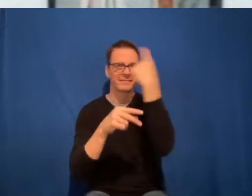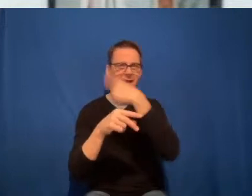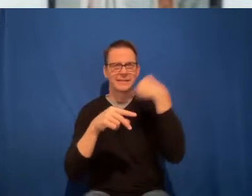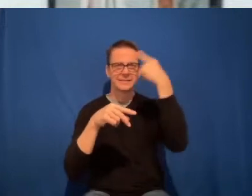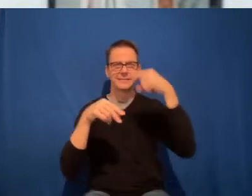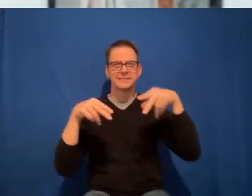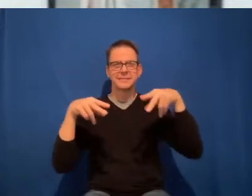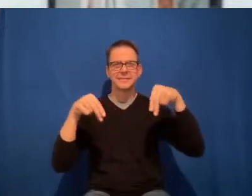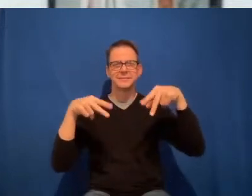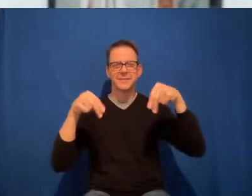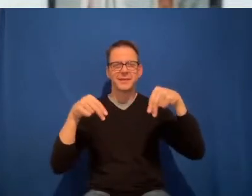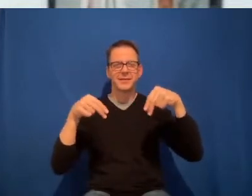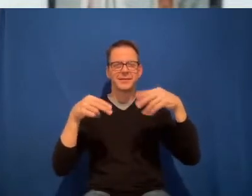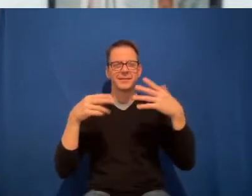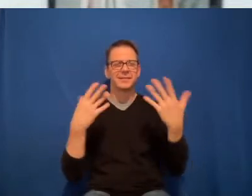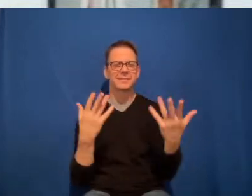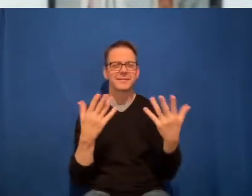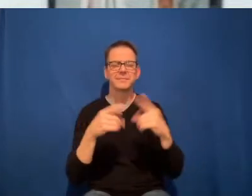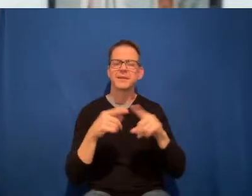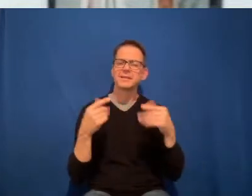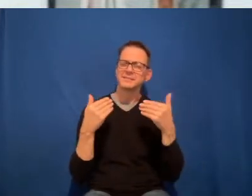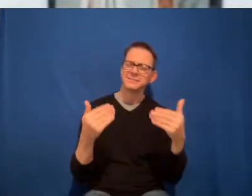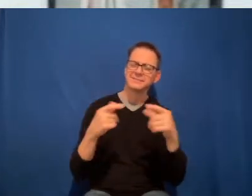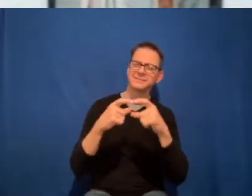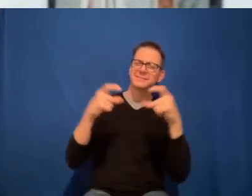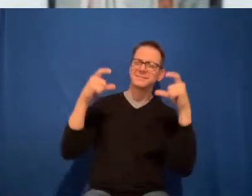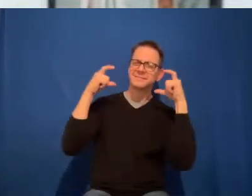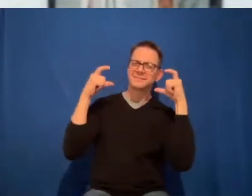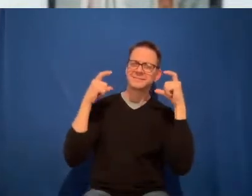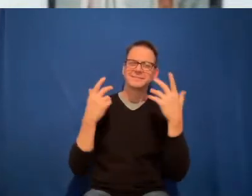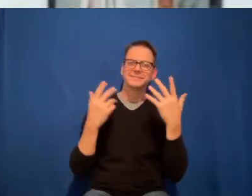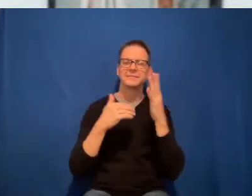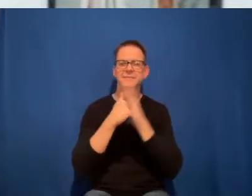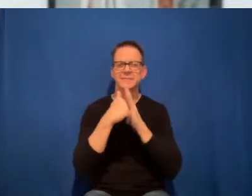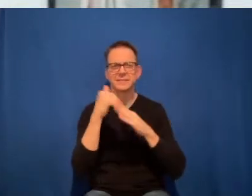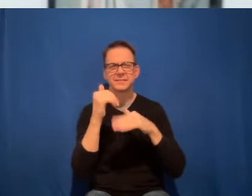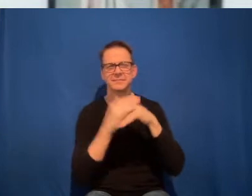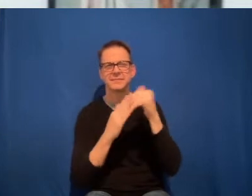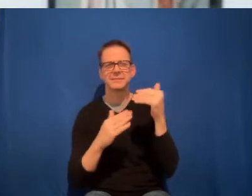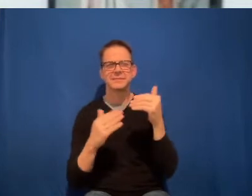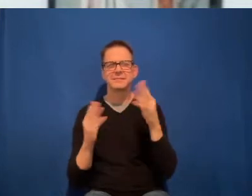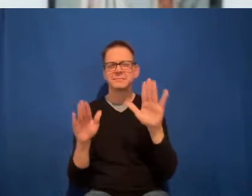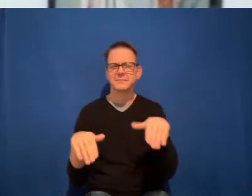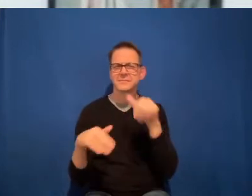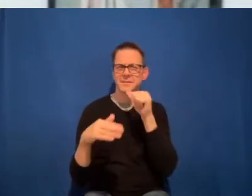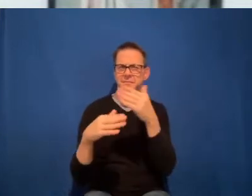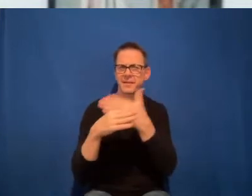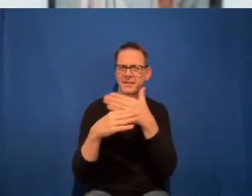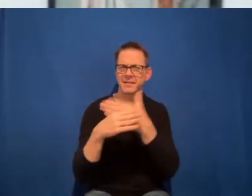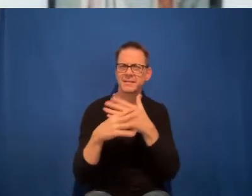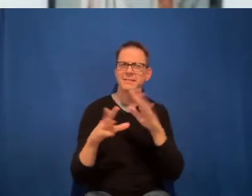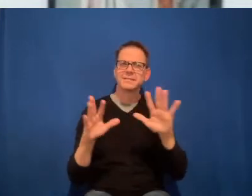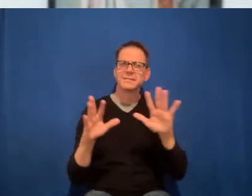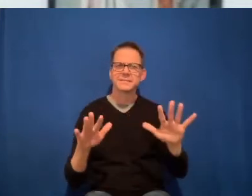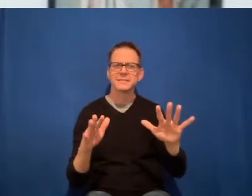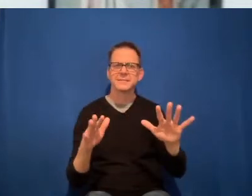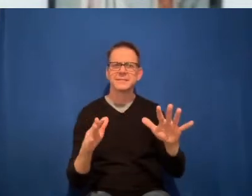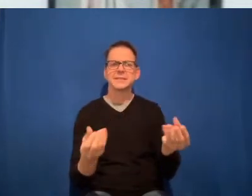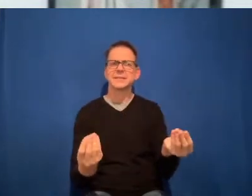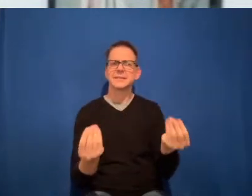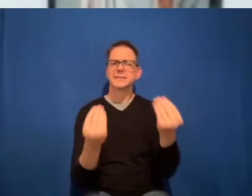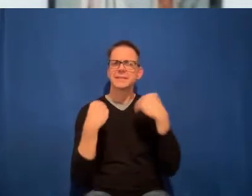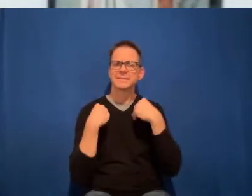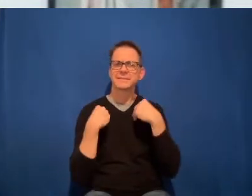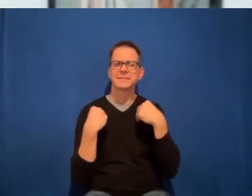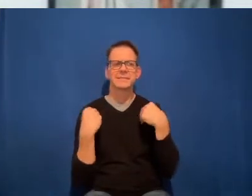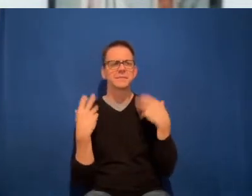safety equipment that can be really comfortable and not get in the way and allow us to go